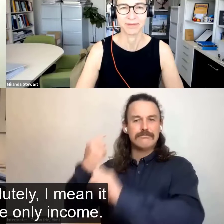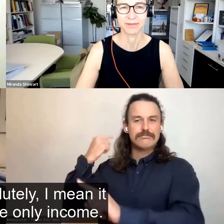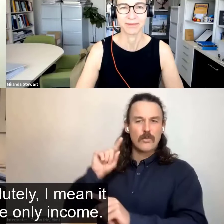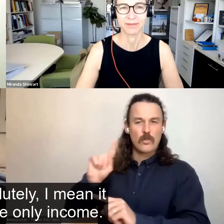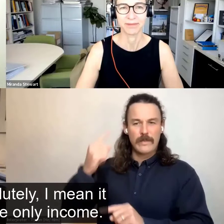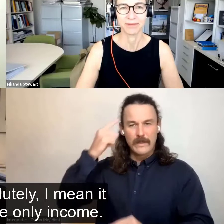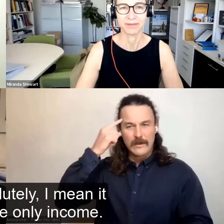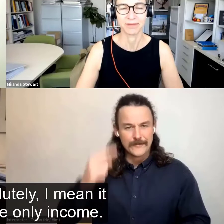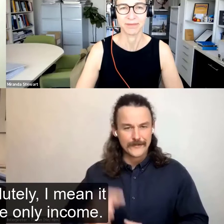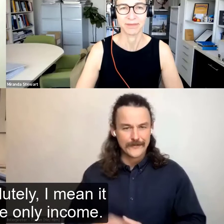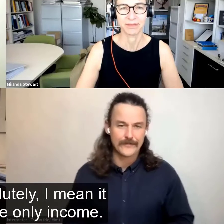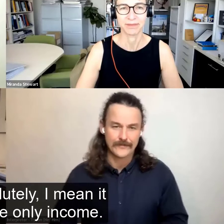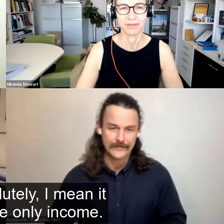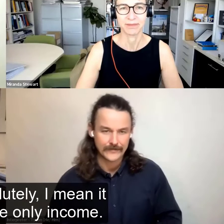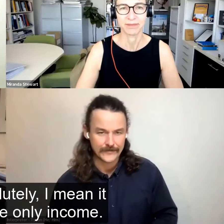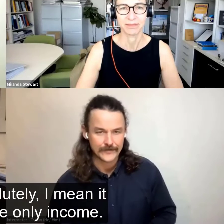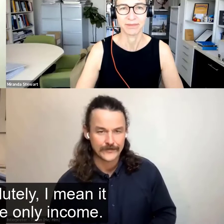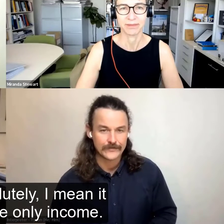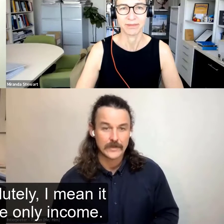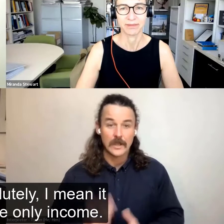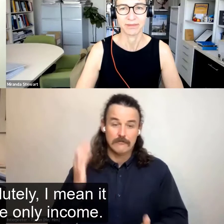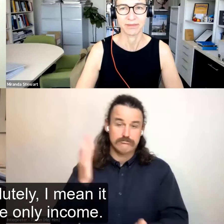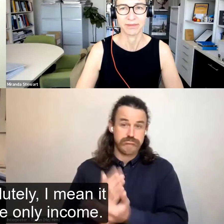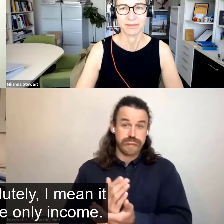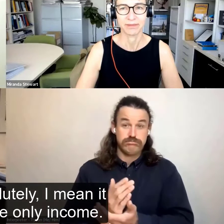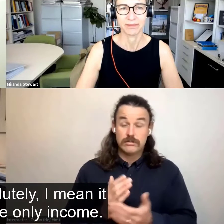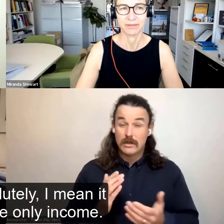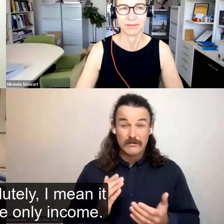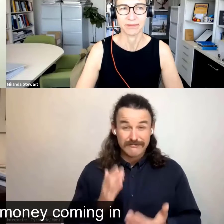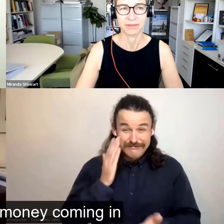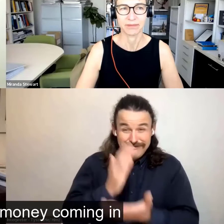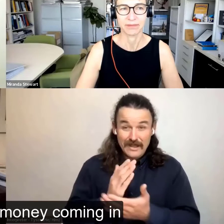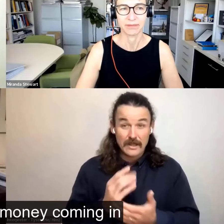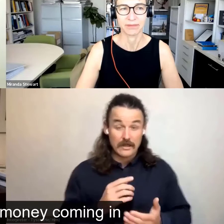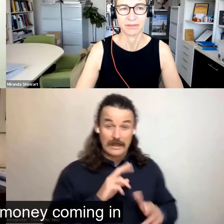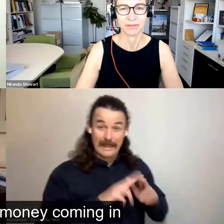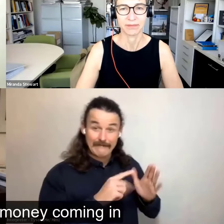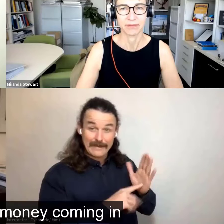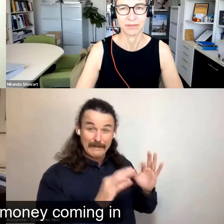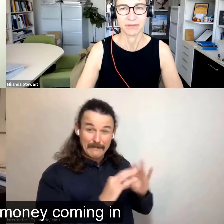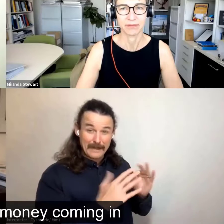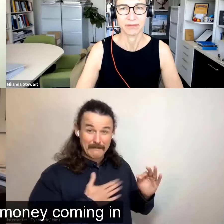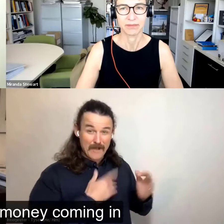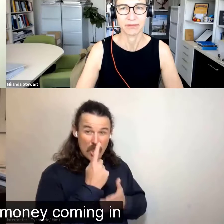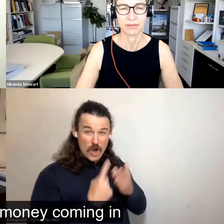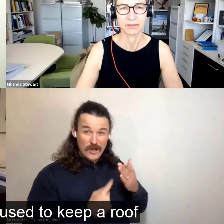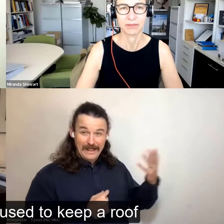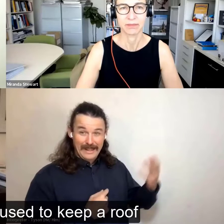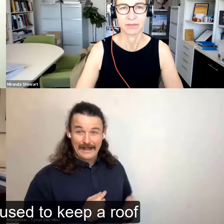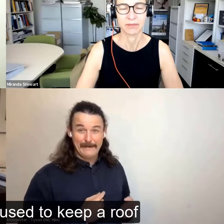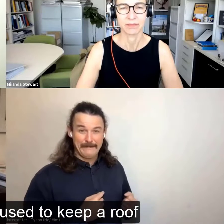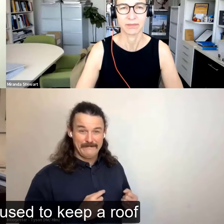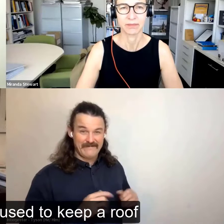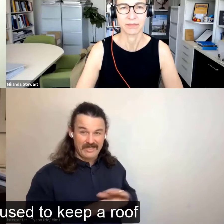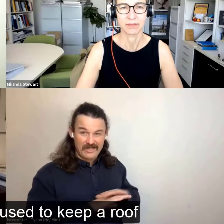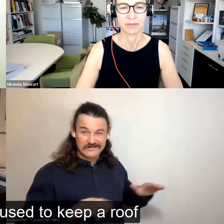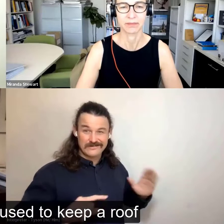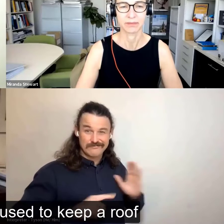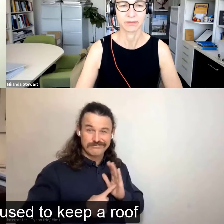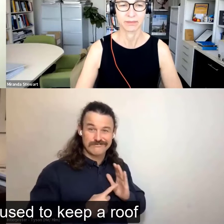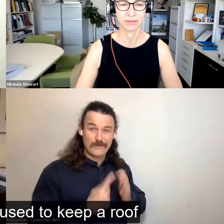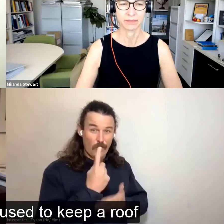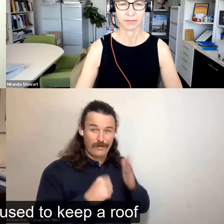Absolutely. I mean, it really was the only income. It was the only money coming in, and it was